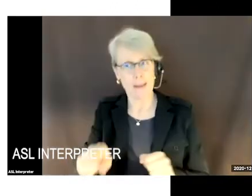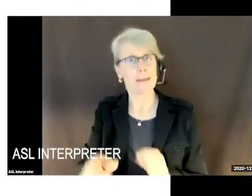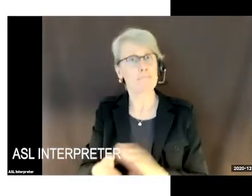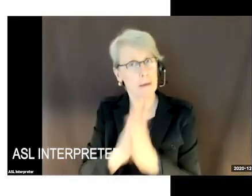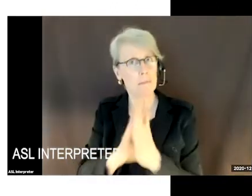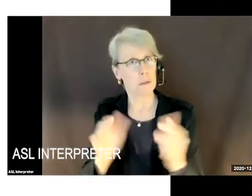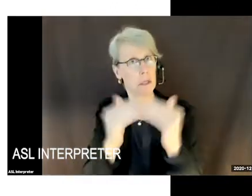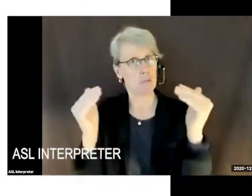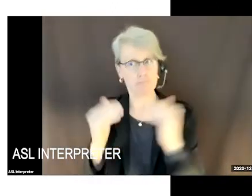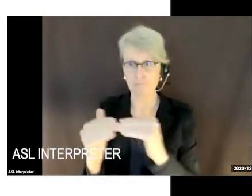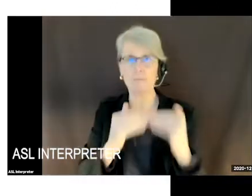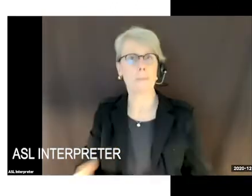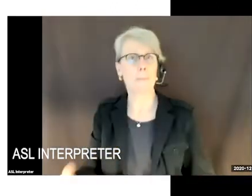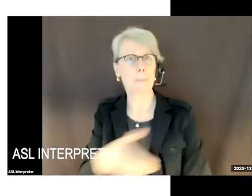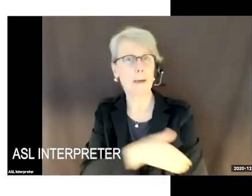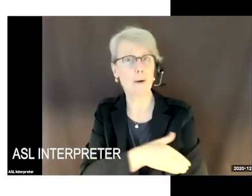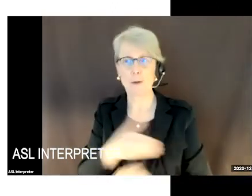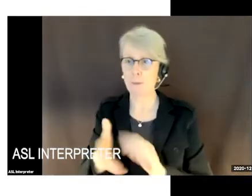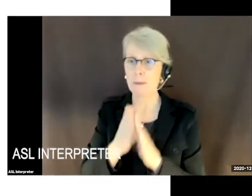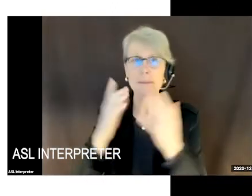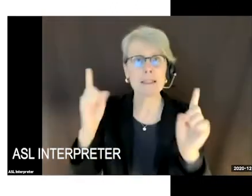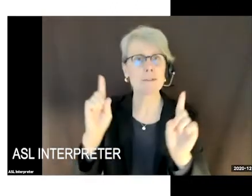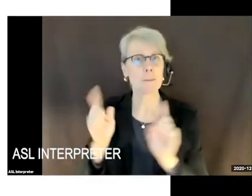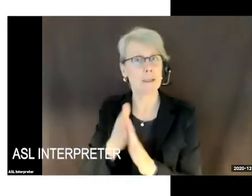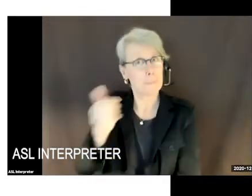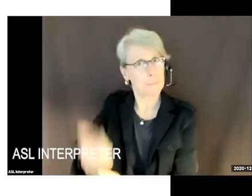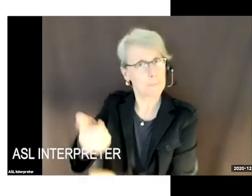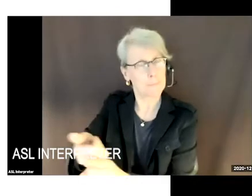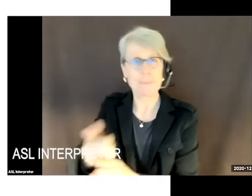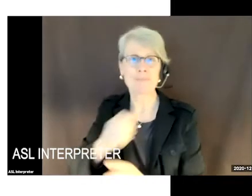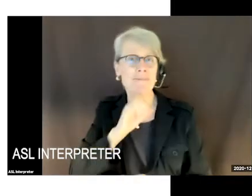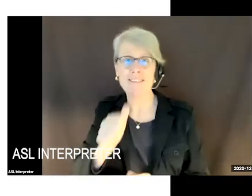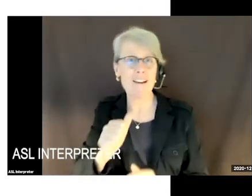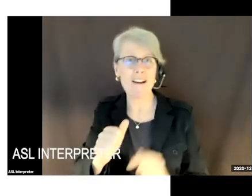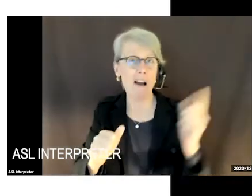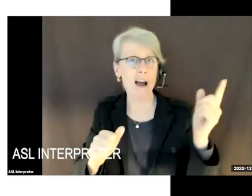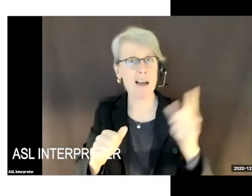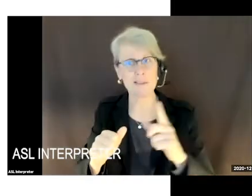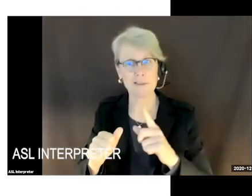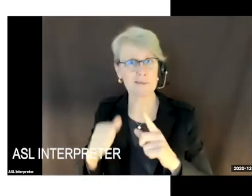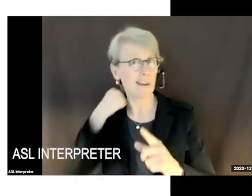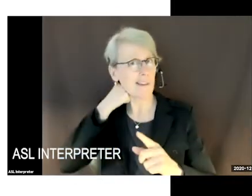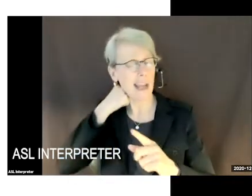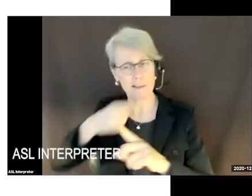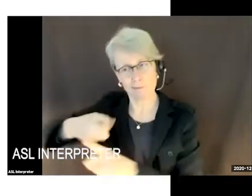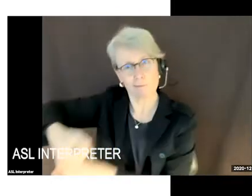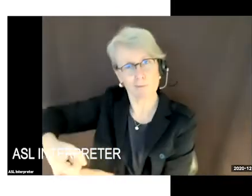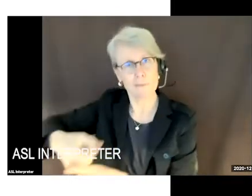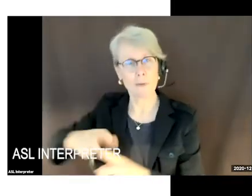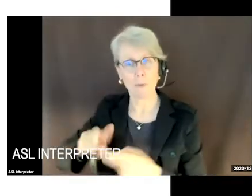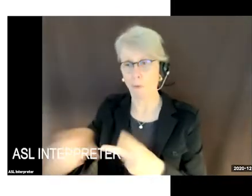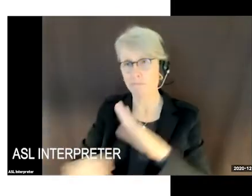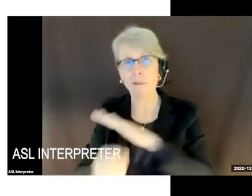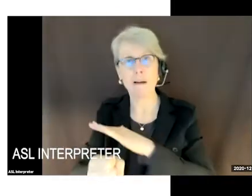realize themselves, to be whole, to grow, to be human, without anybody kneeling on their neck or locking them